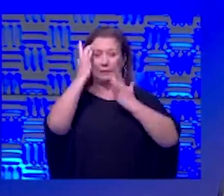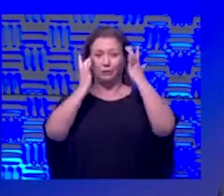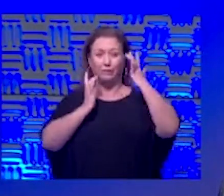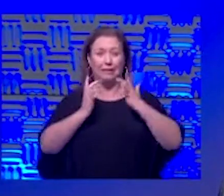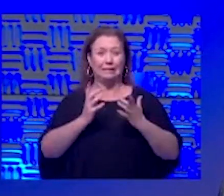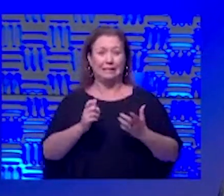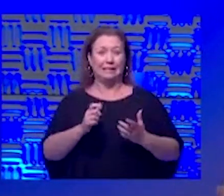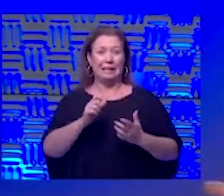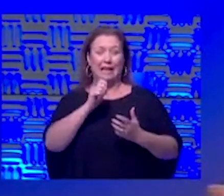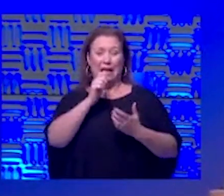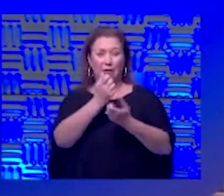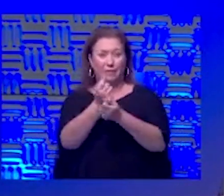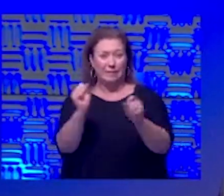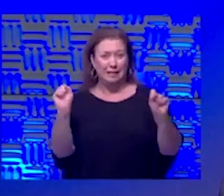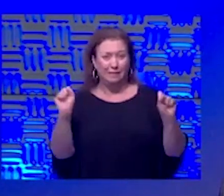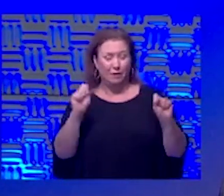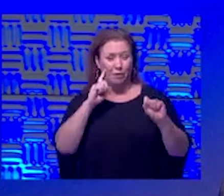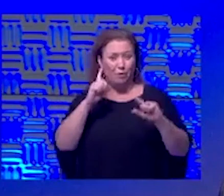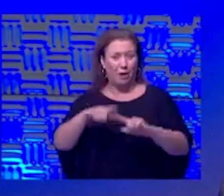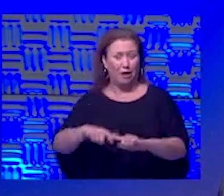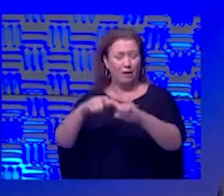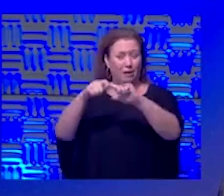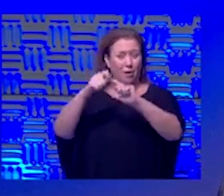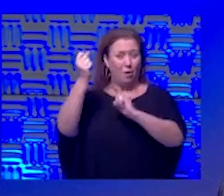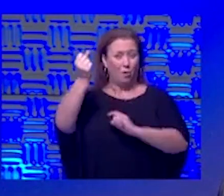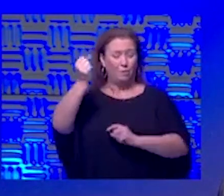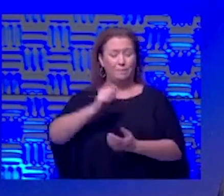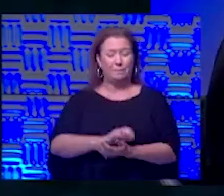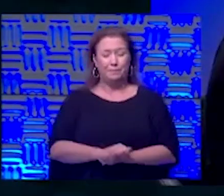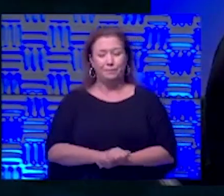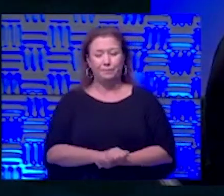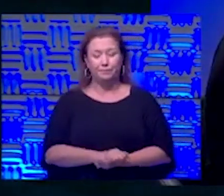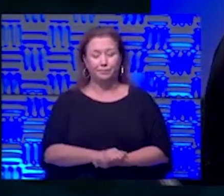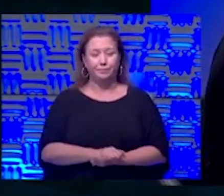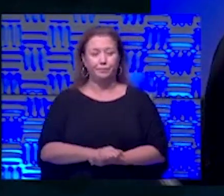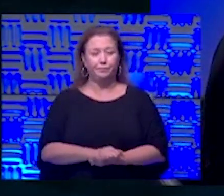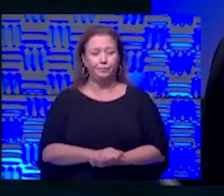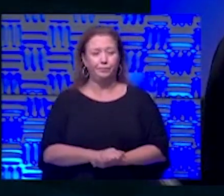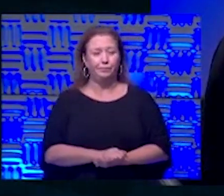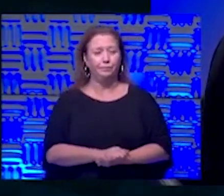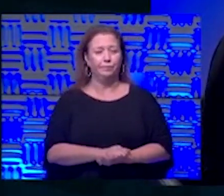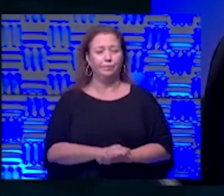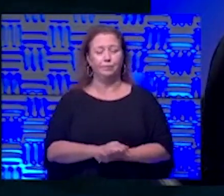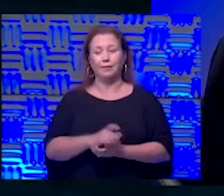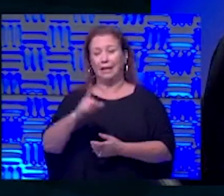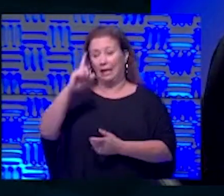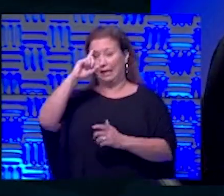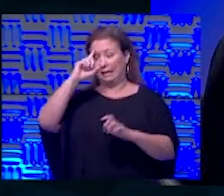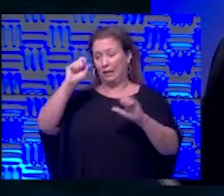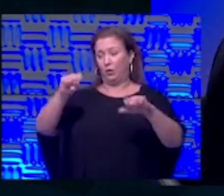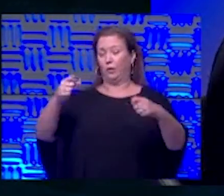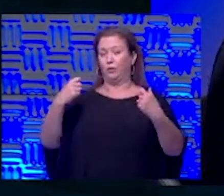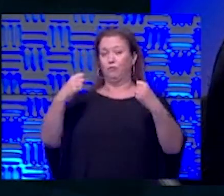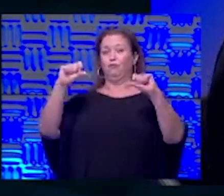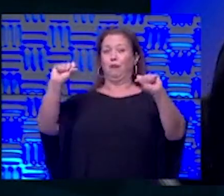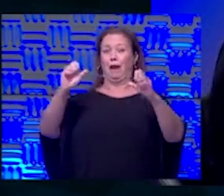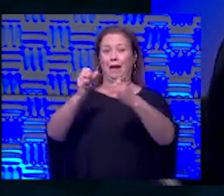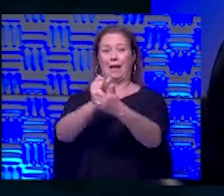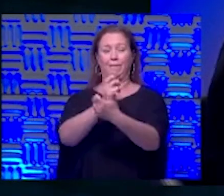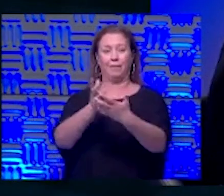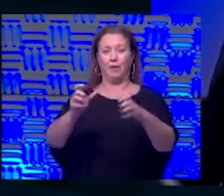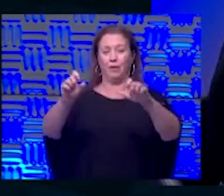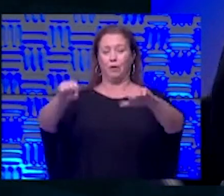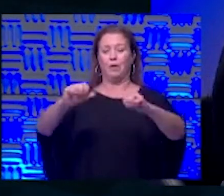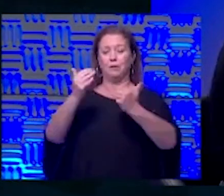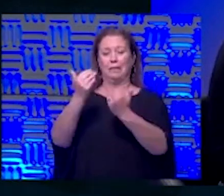I don't know, is it safe or do I hold off? Dana? Well, I think you can try everything you can